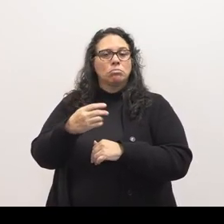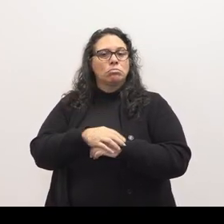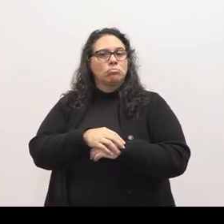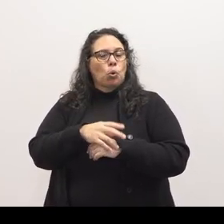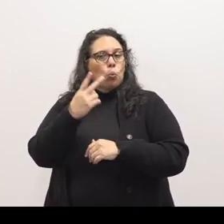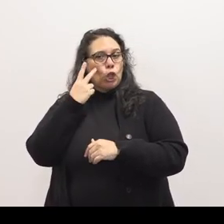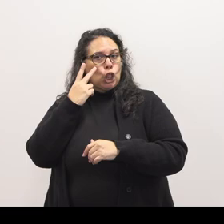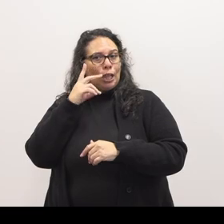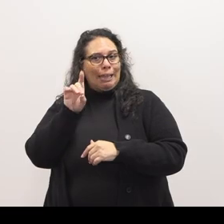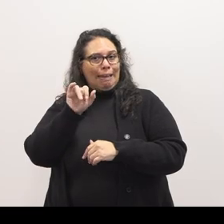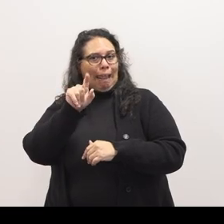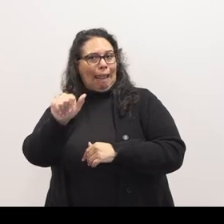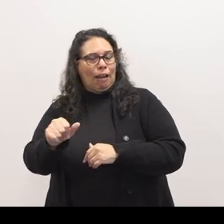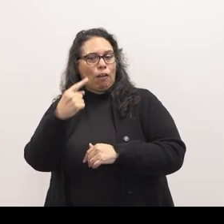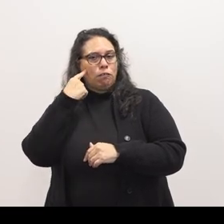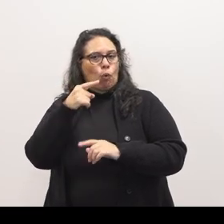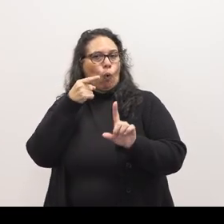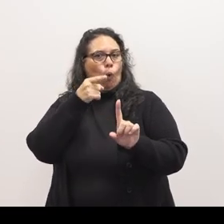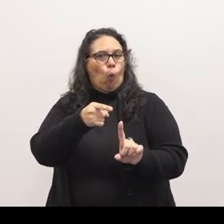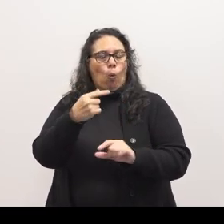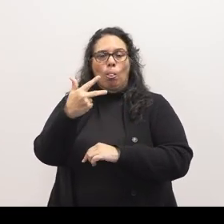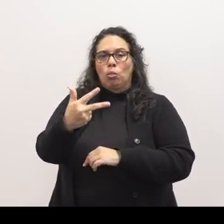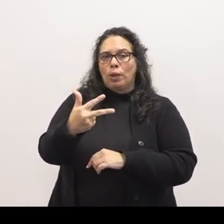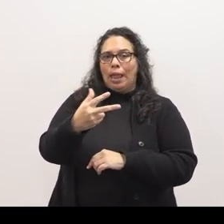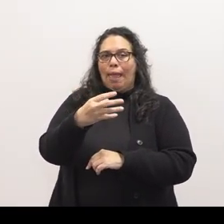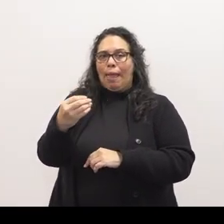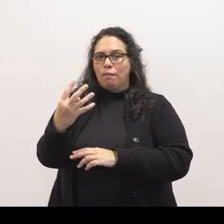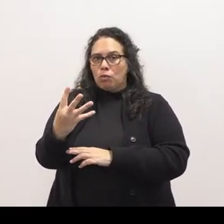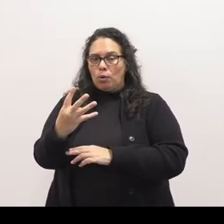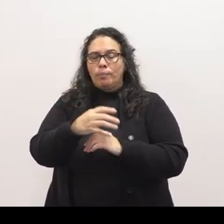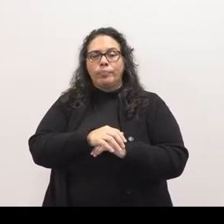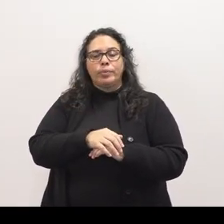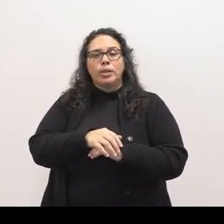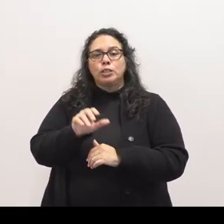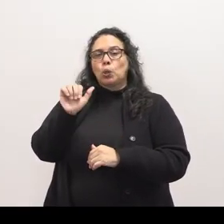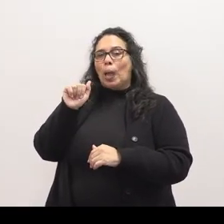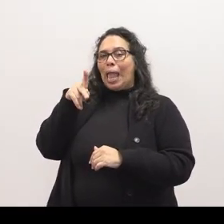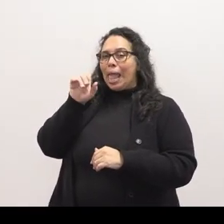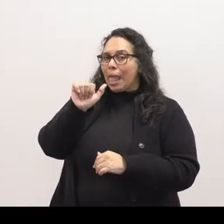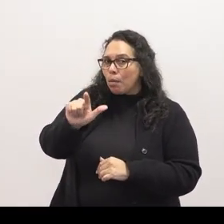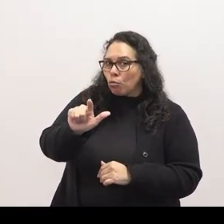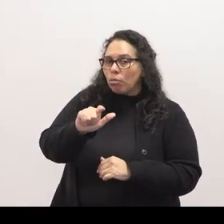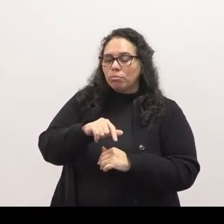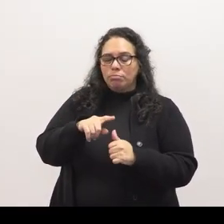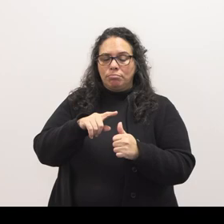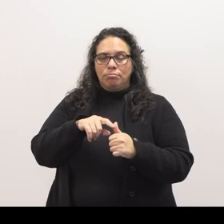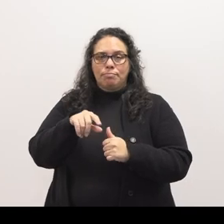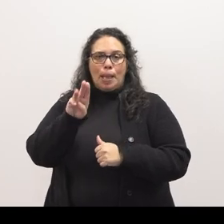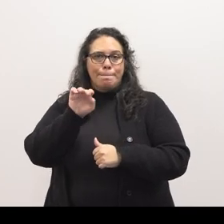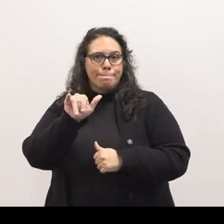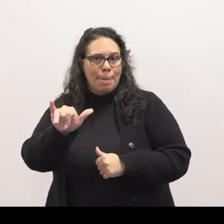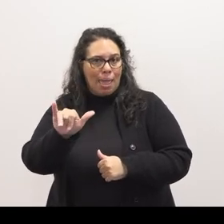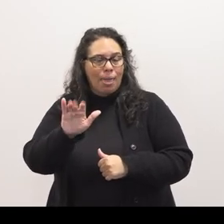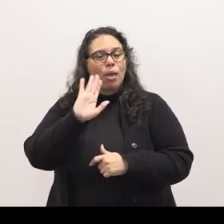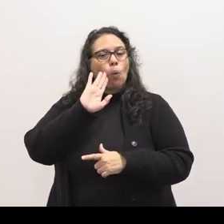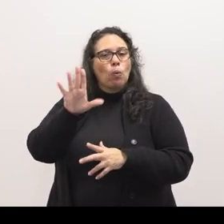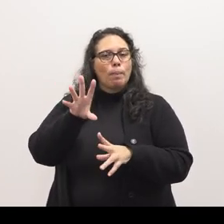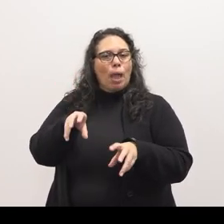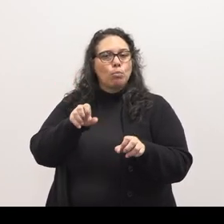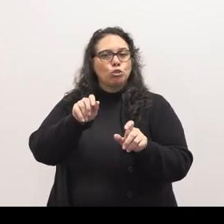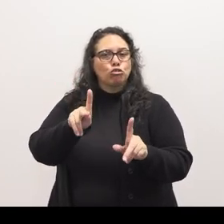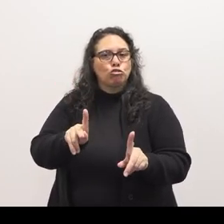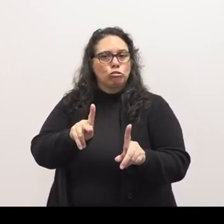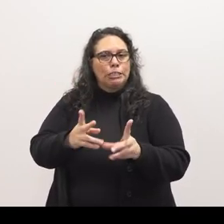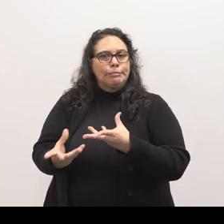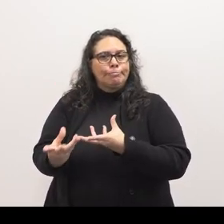3 and 4. And one thing to note, when you look at other months such as April and May, there's going to be opportunities that we built in to